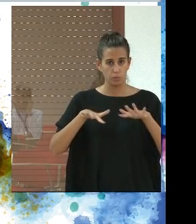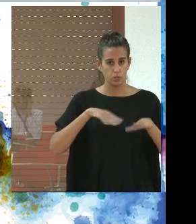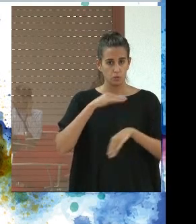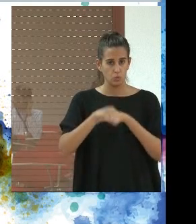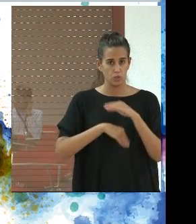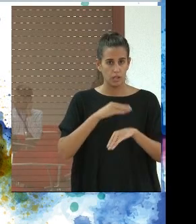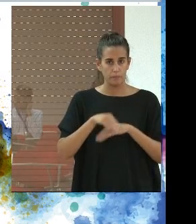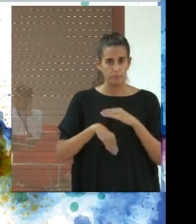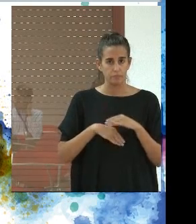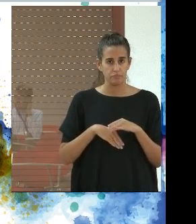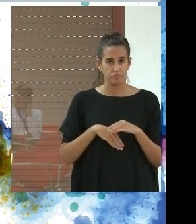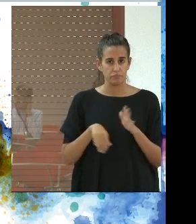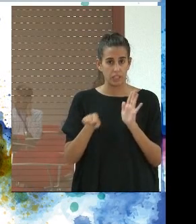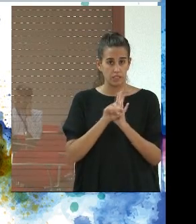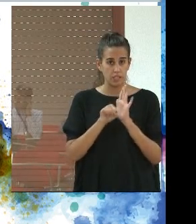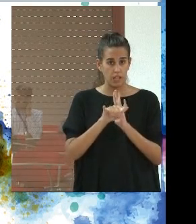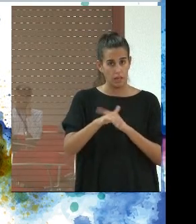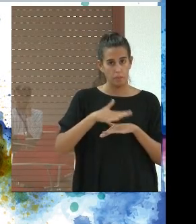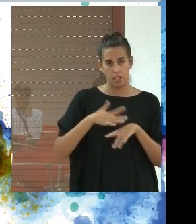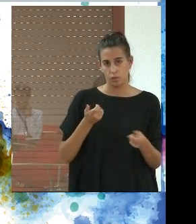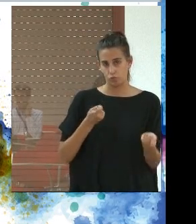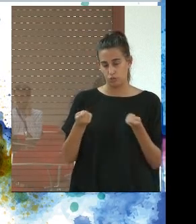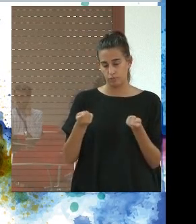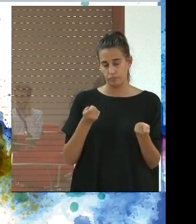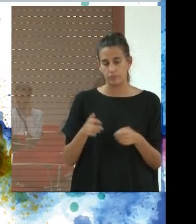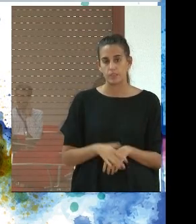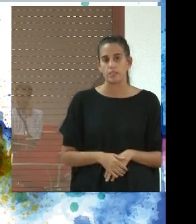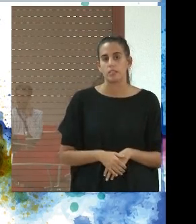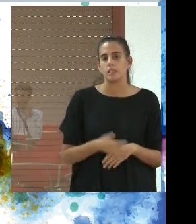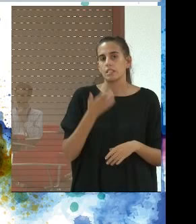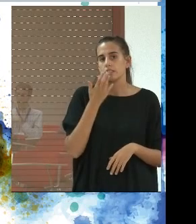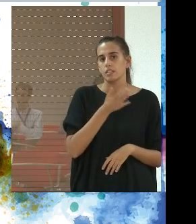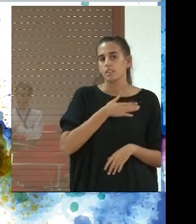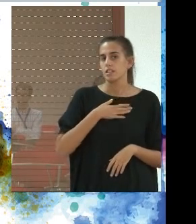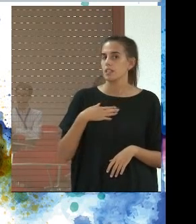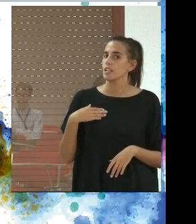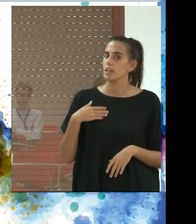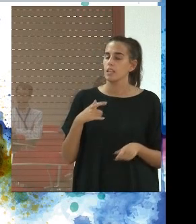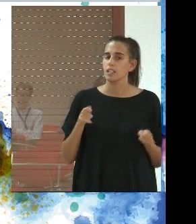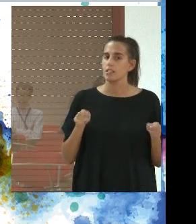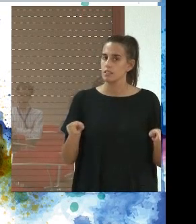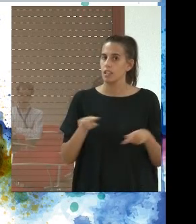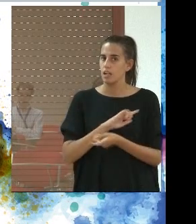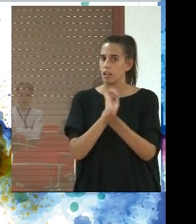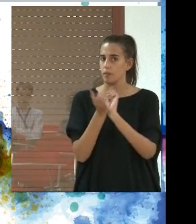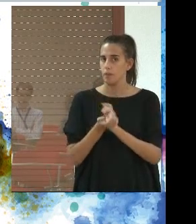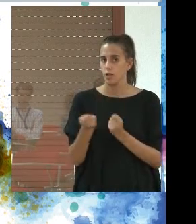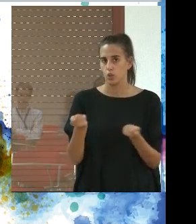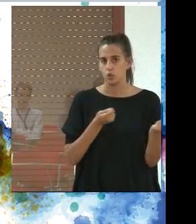wheelchair, moving the eyes, the eyebrows, and with mastication